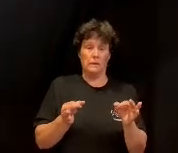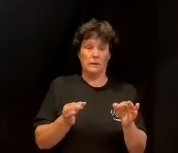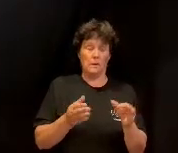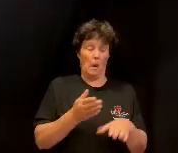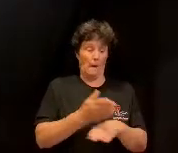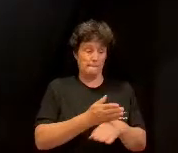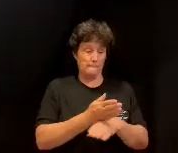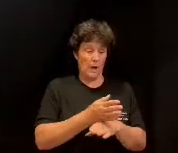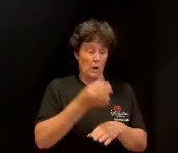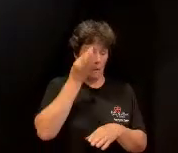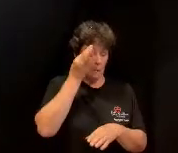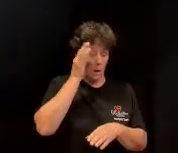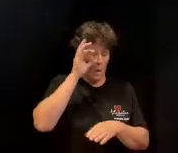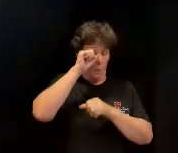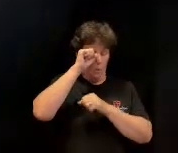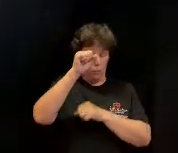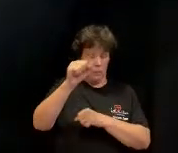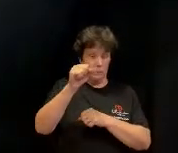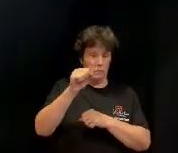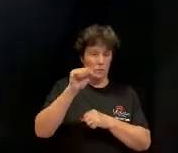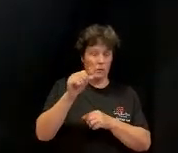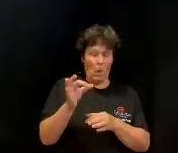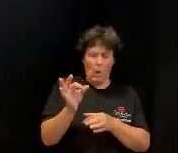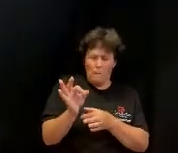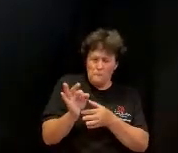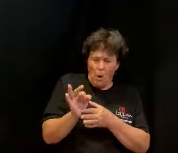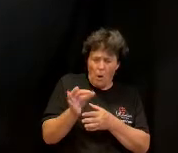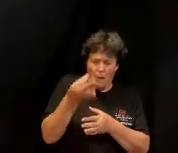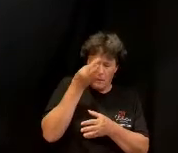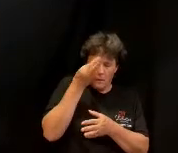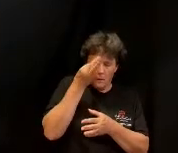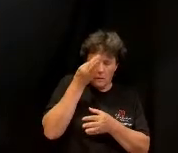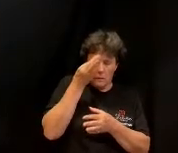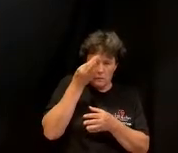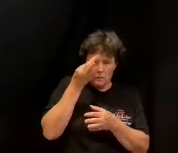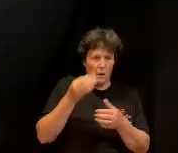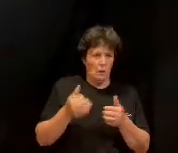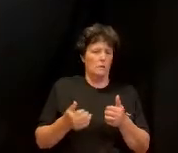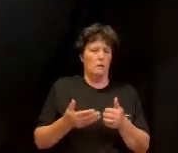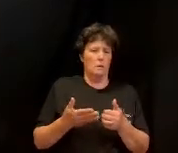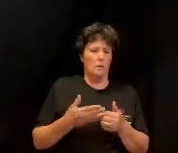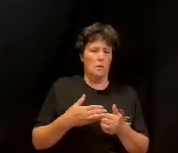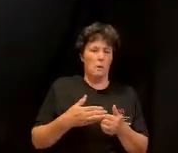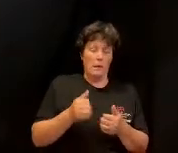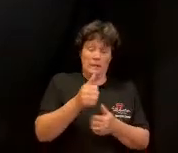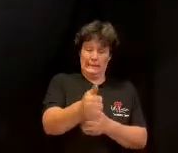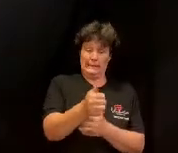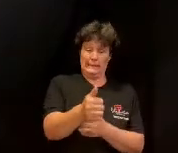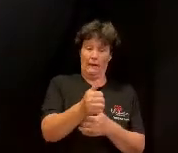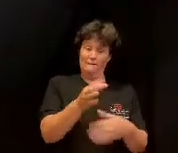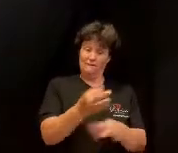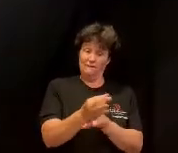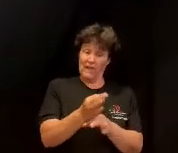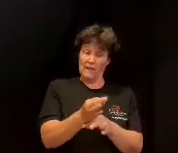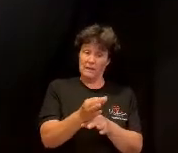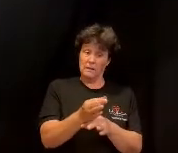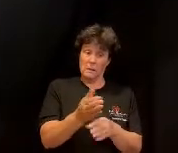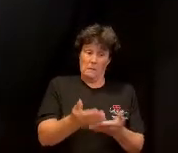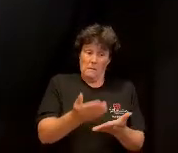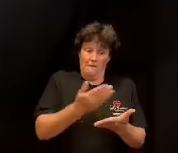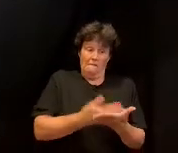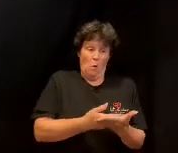remove a speck, right? What is he saying? Deal with you before you deal with anybody